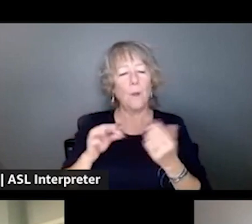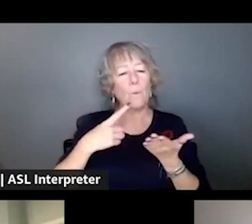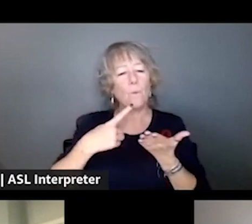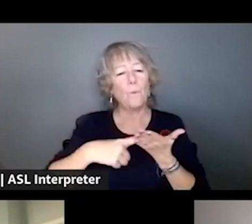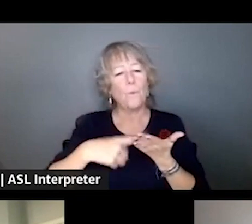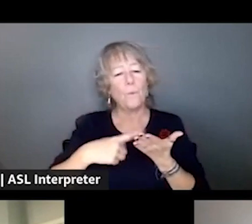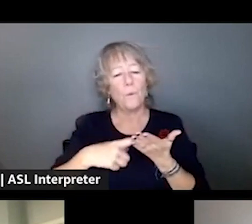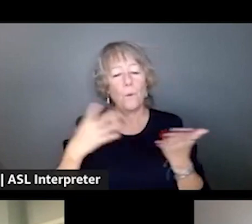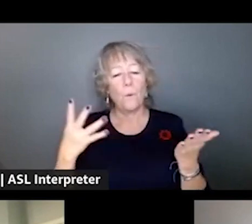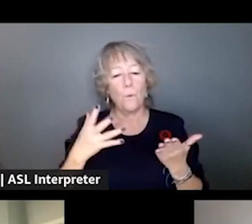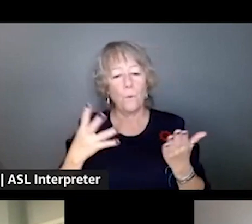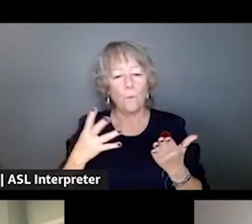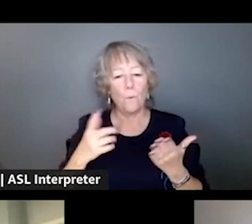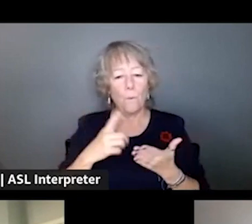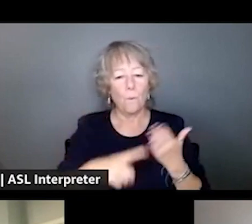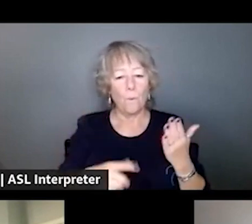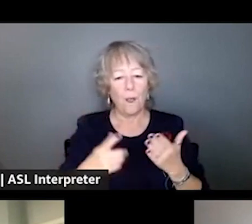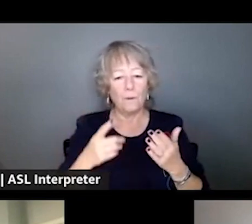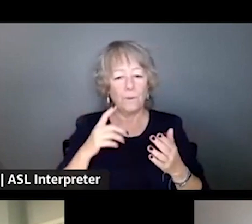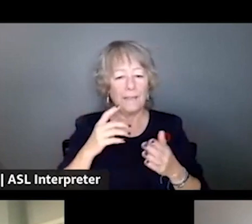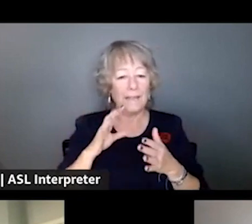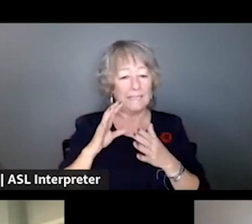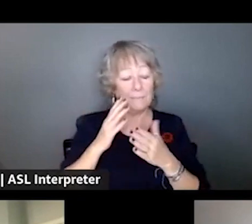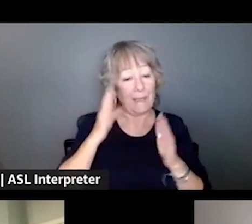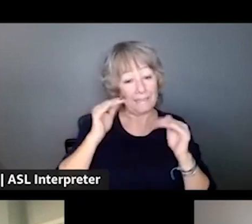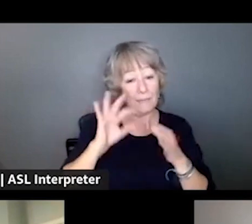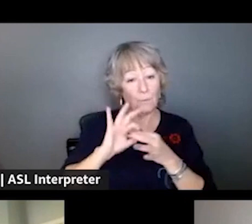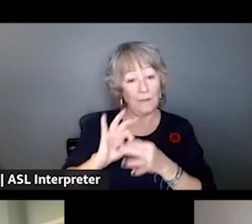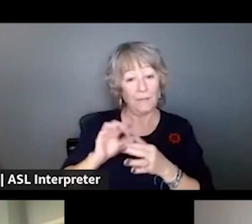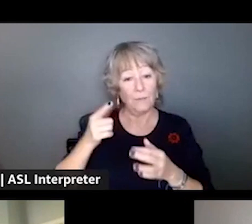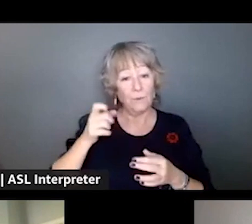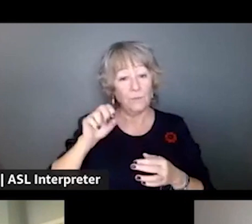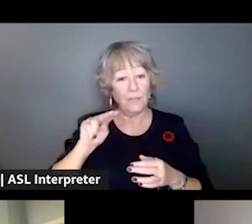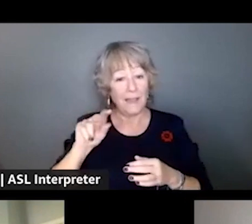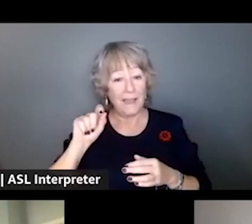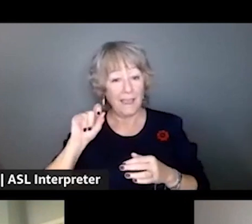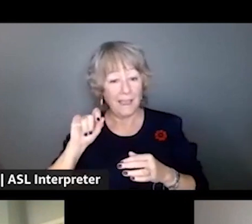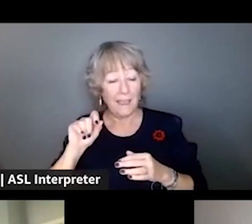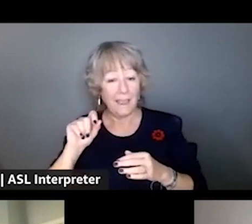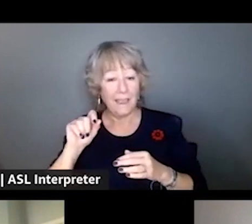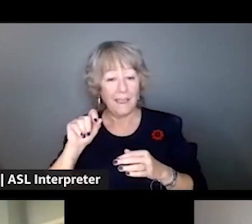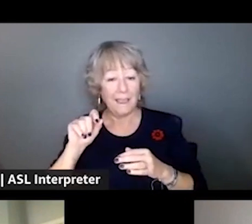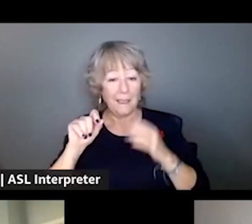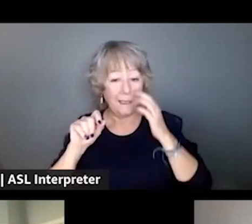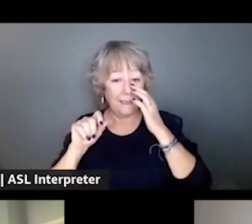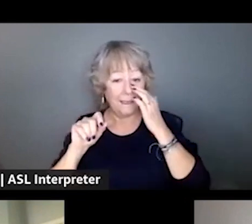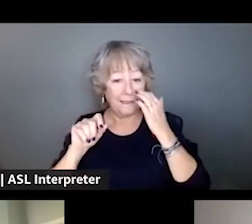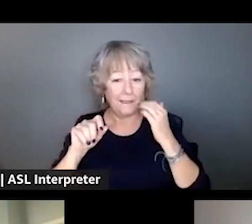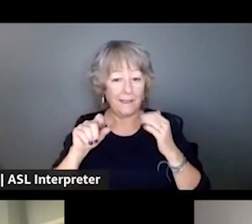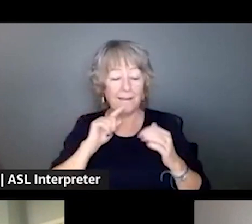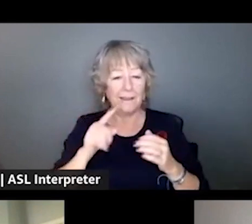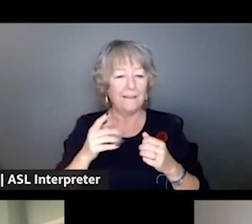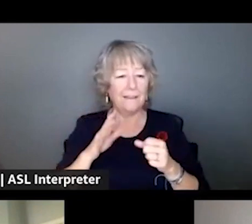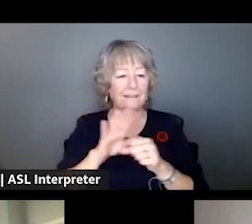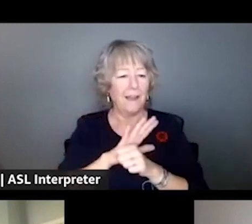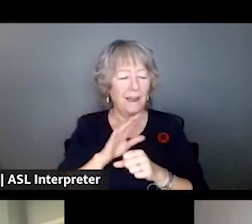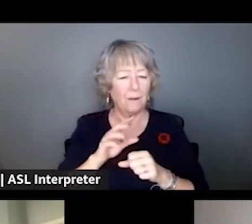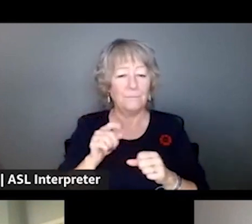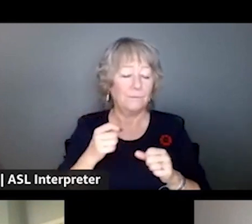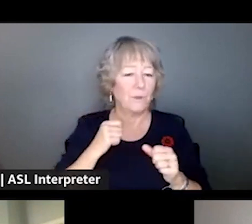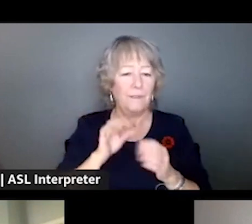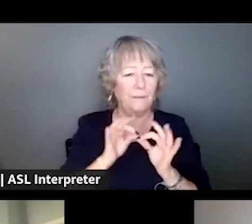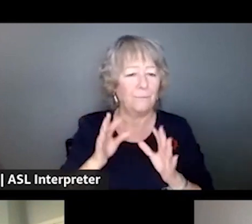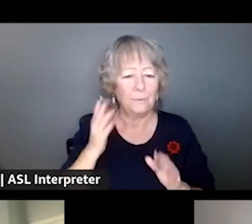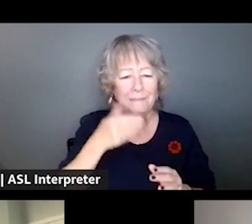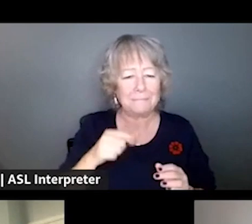everything what we are hearing with respect to the GenAI space. So Opensearch is also there in that race.